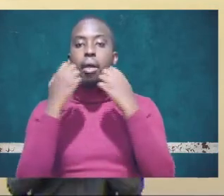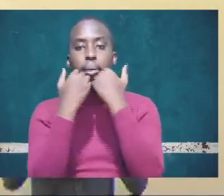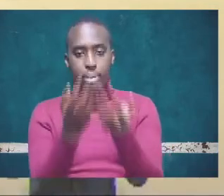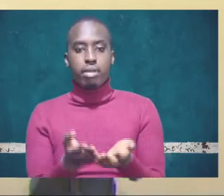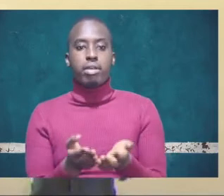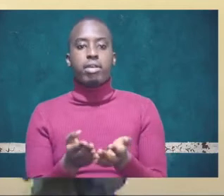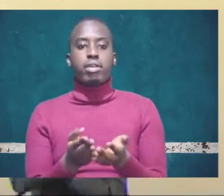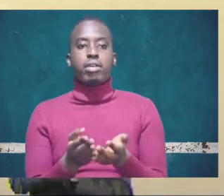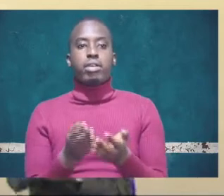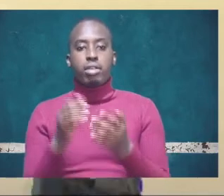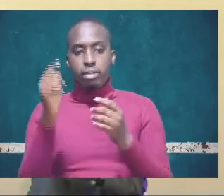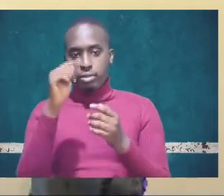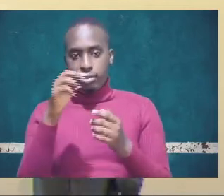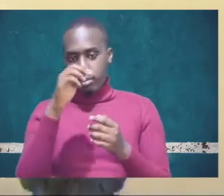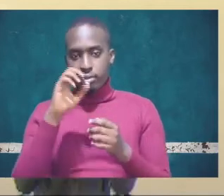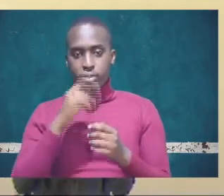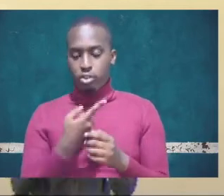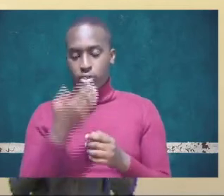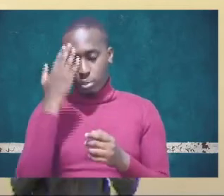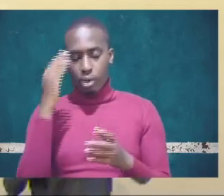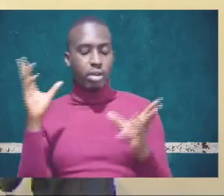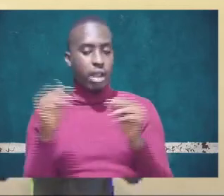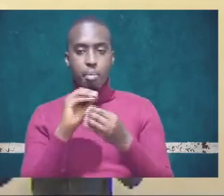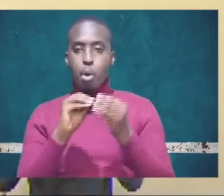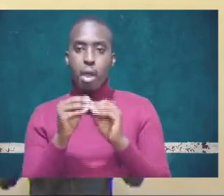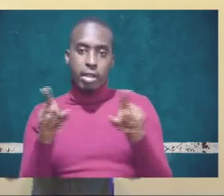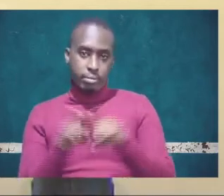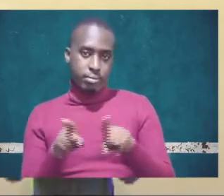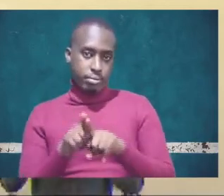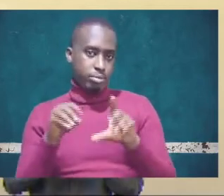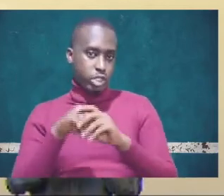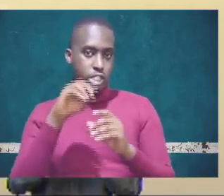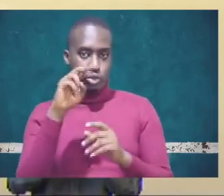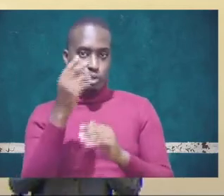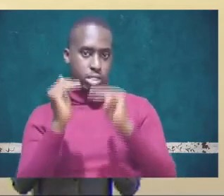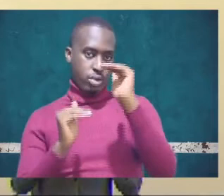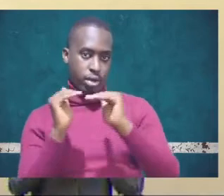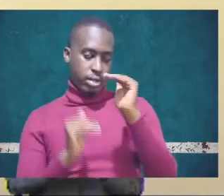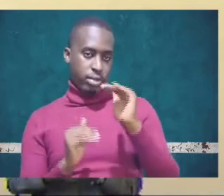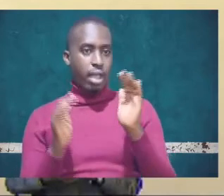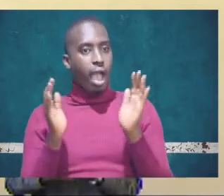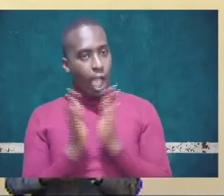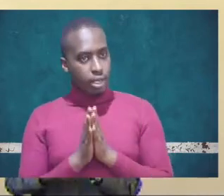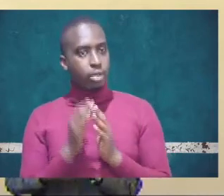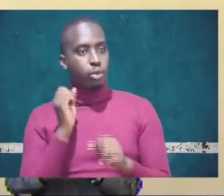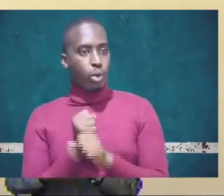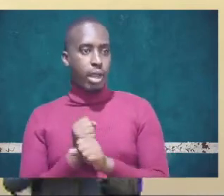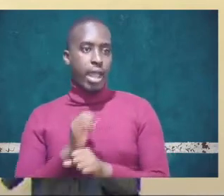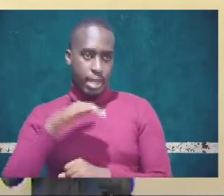have any number in common with these two ones. Now, let's do the